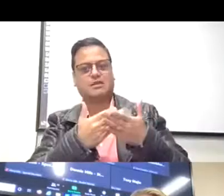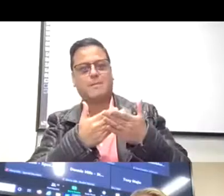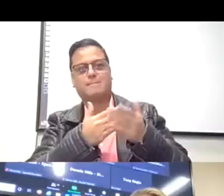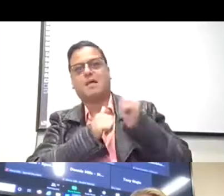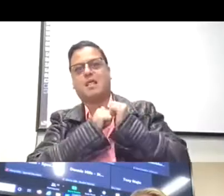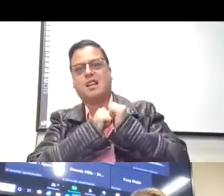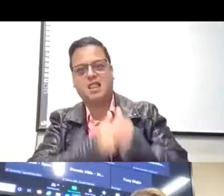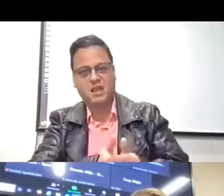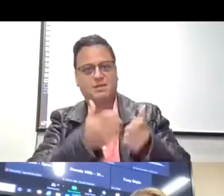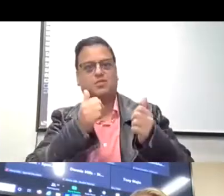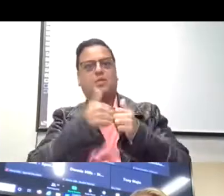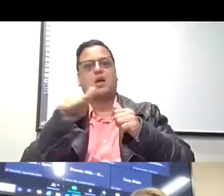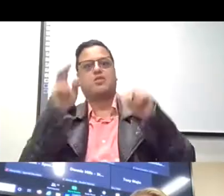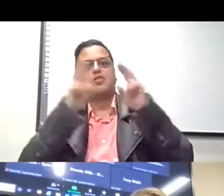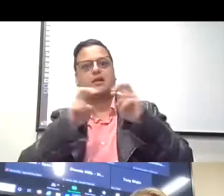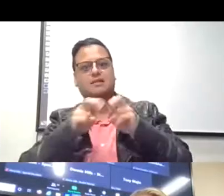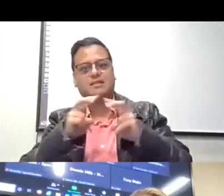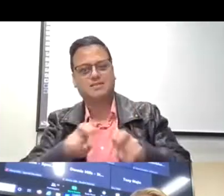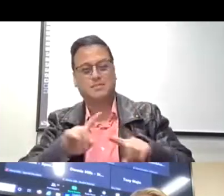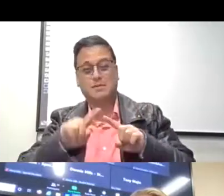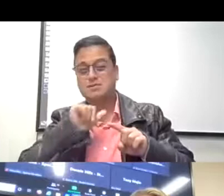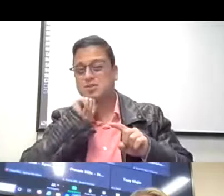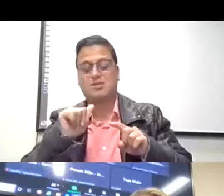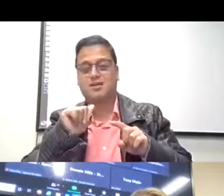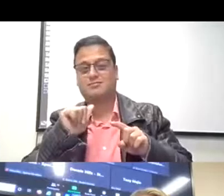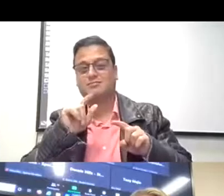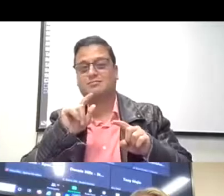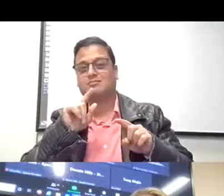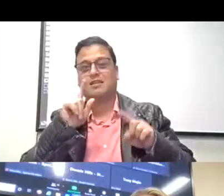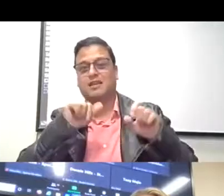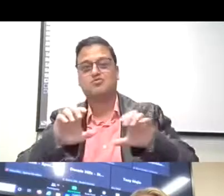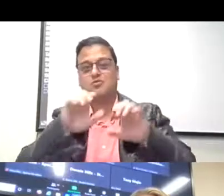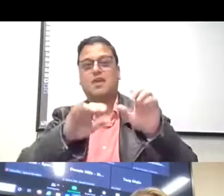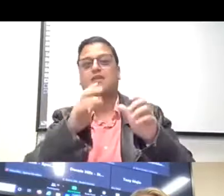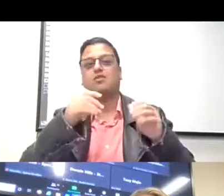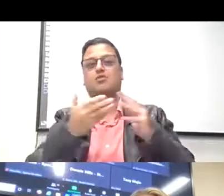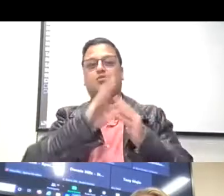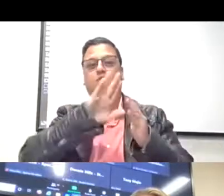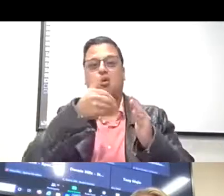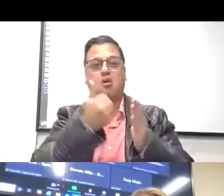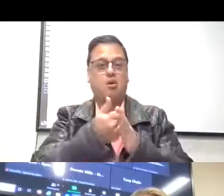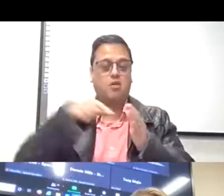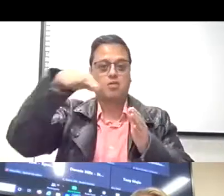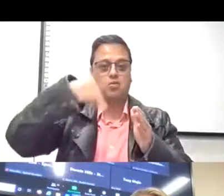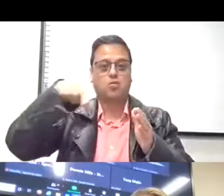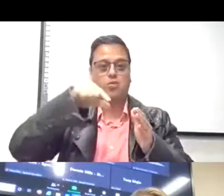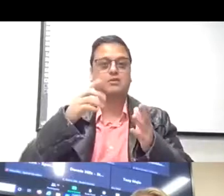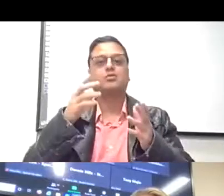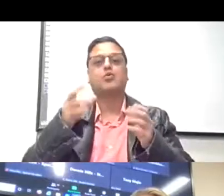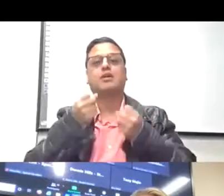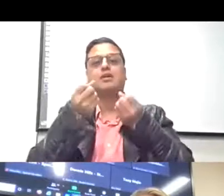with other assessments that kids have been given, but not necessarily. So if we're able to see the through line through all of the quarters that we're giving assessments.